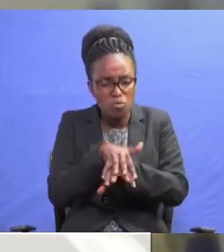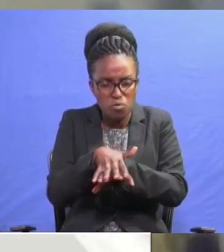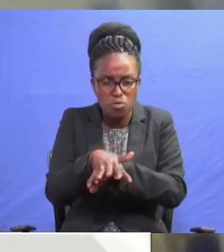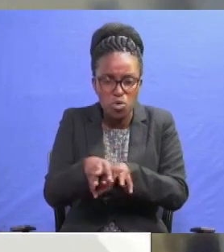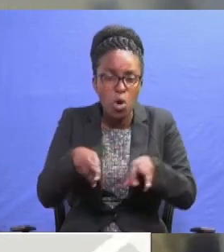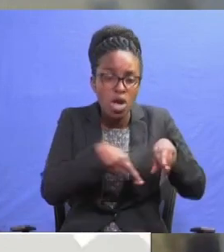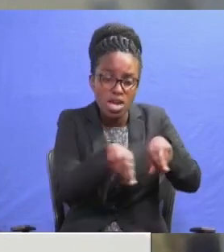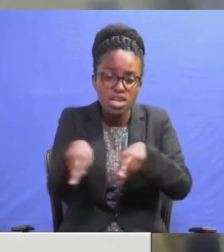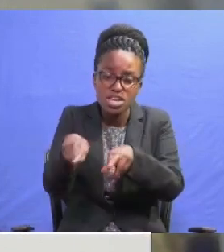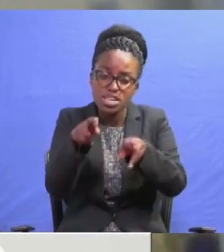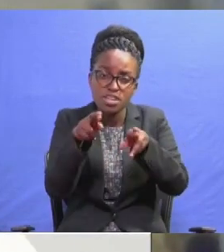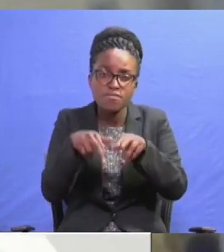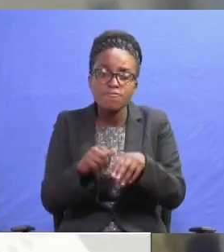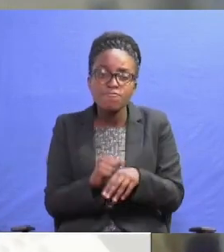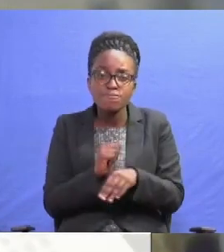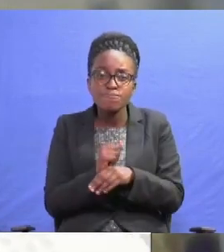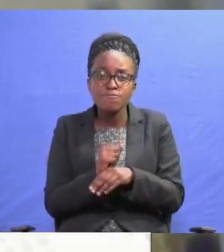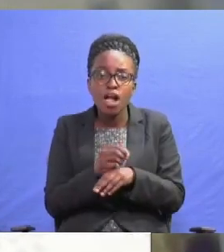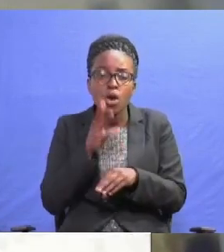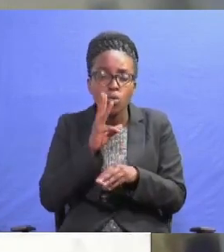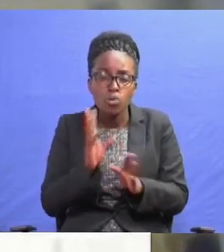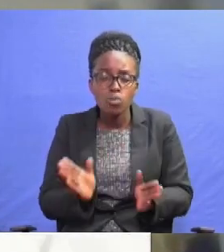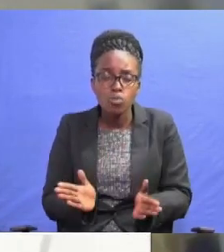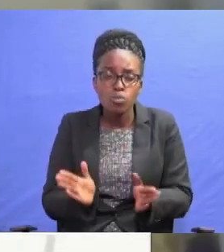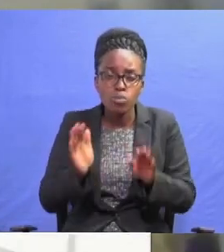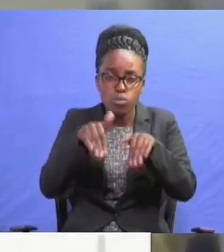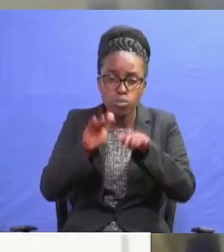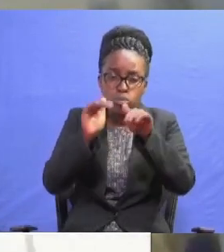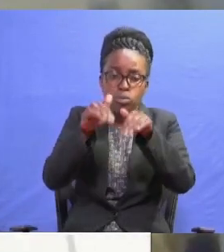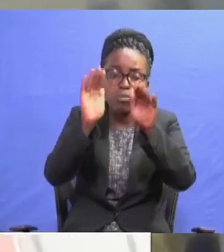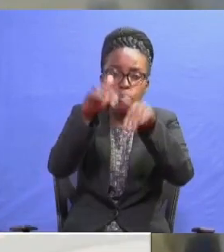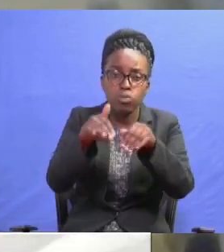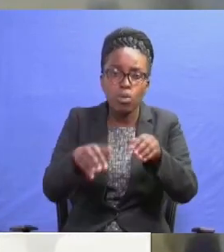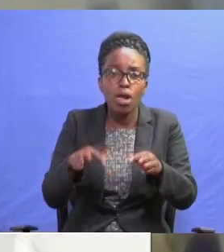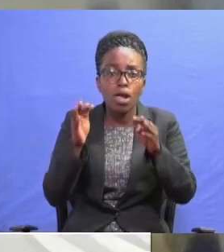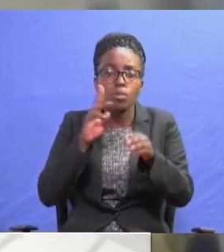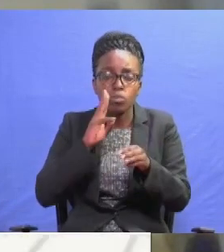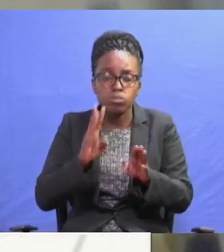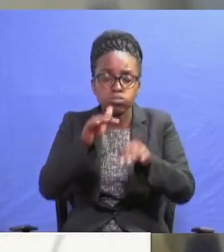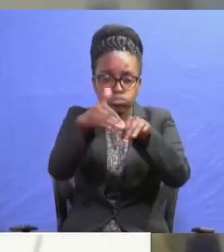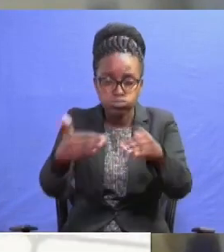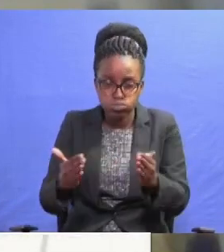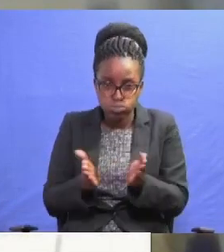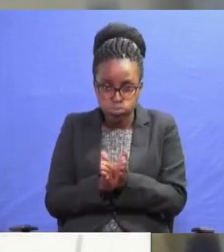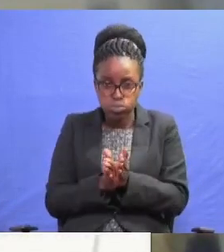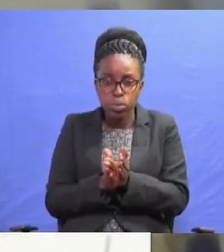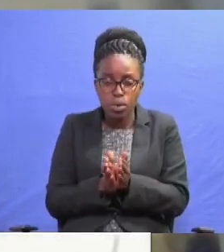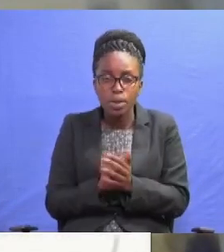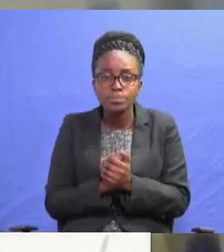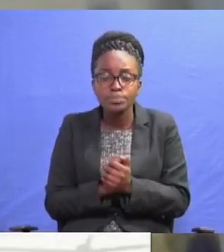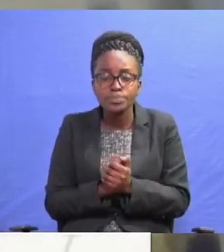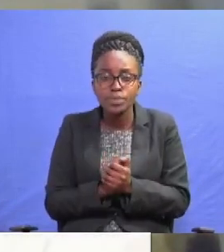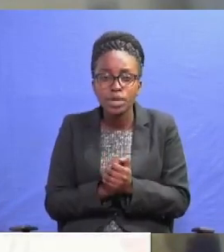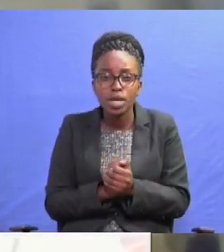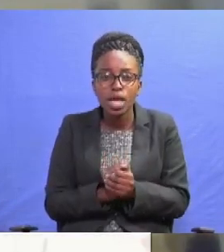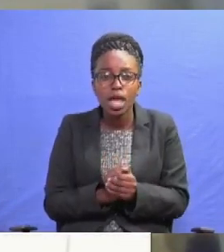and eventually into the lakes and the dams and the ocean. Okay. On the other